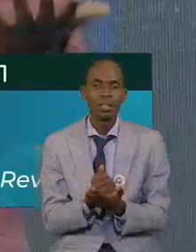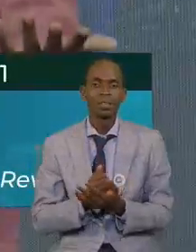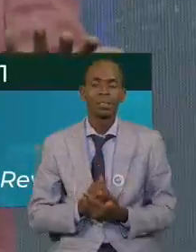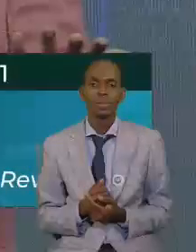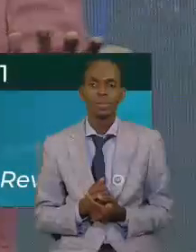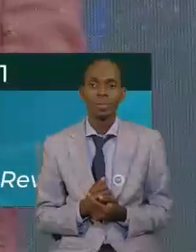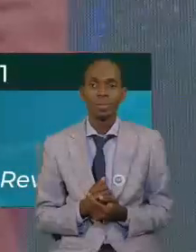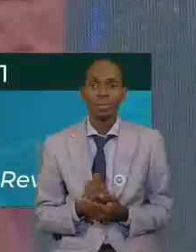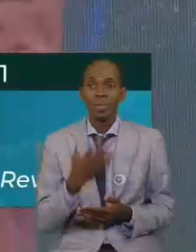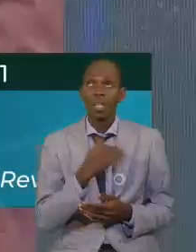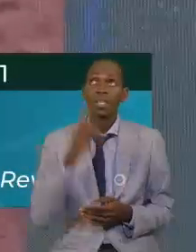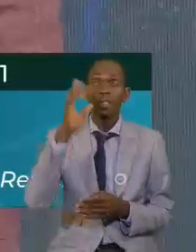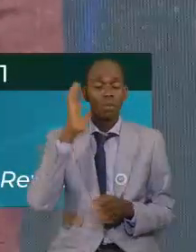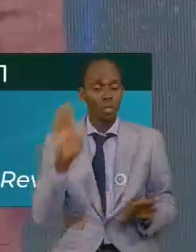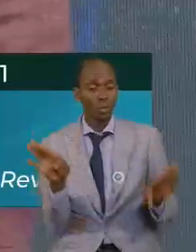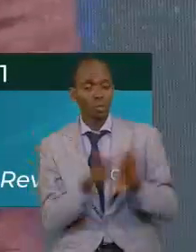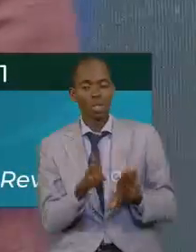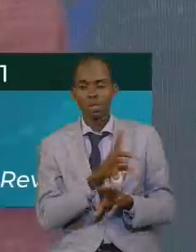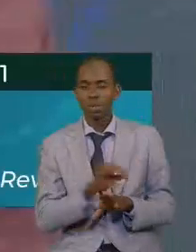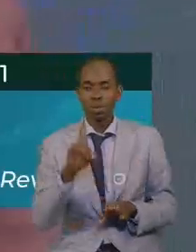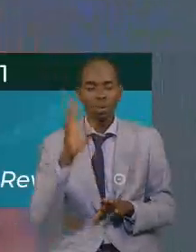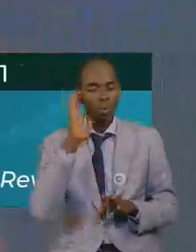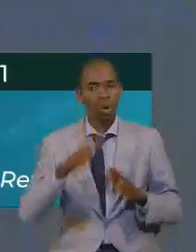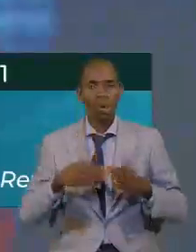And he shall shut and none shall open.